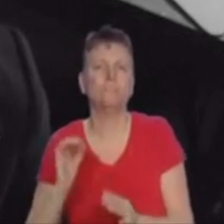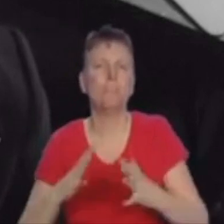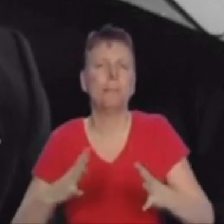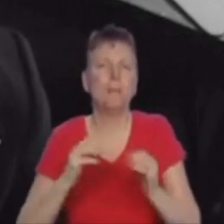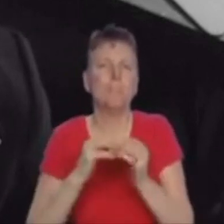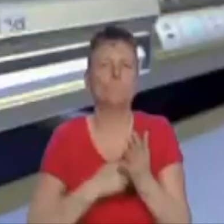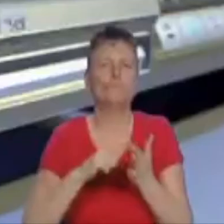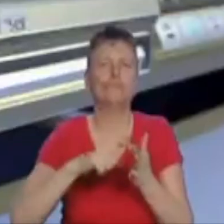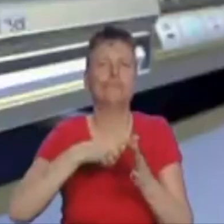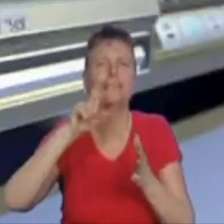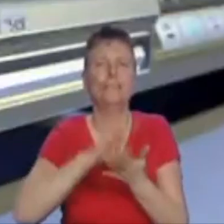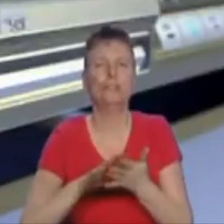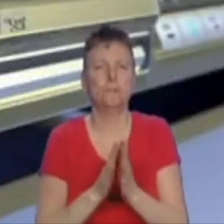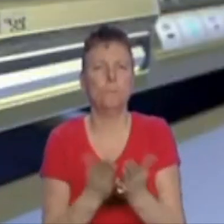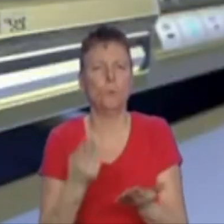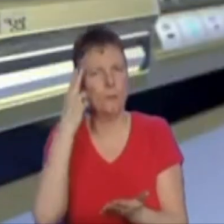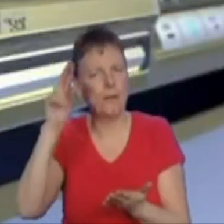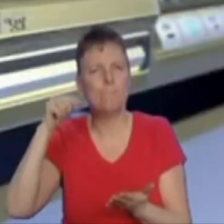Slobodan Milosevic.